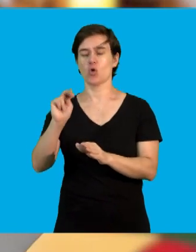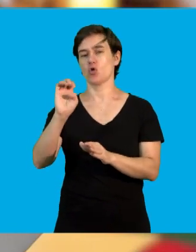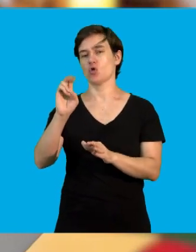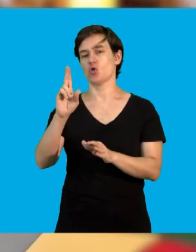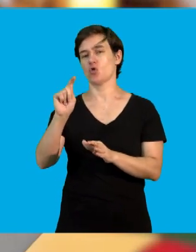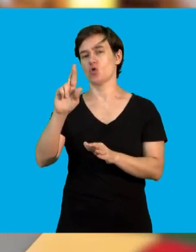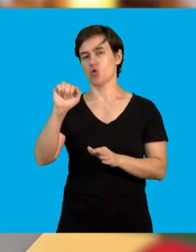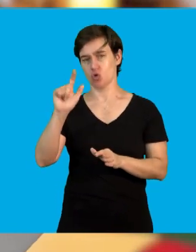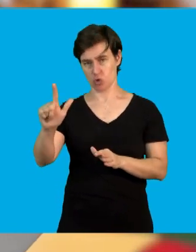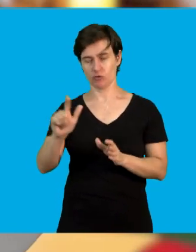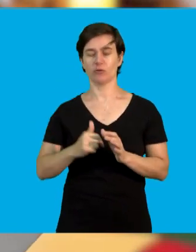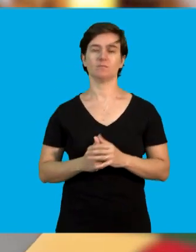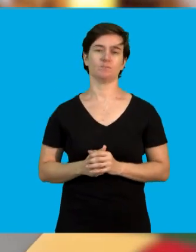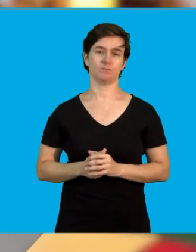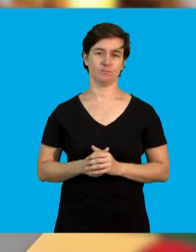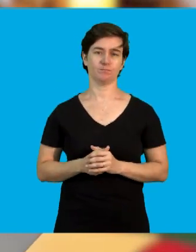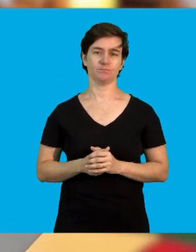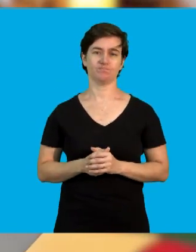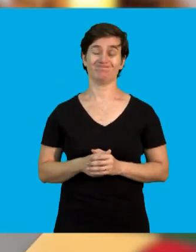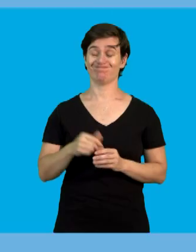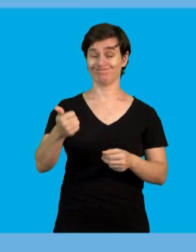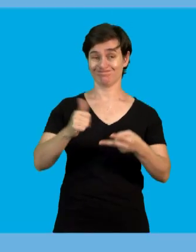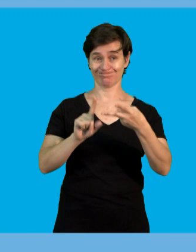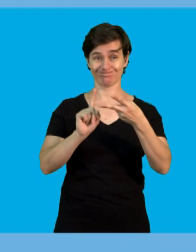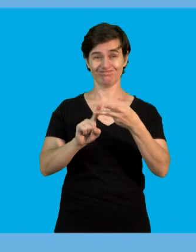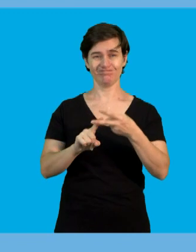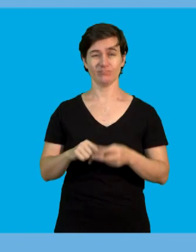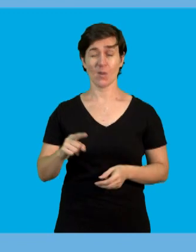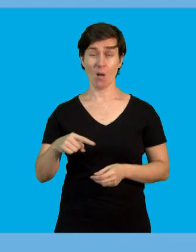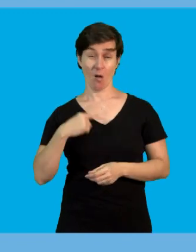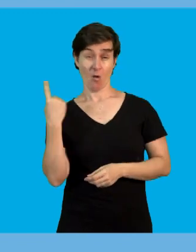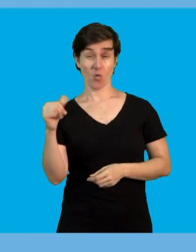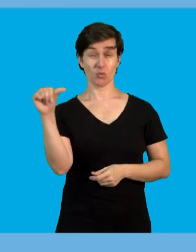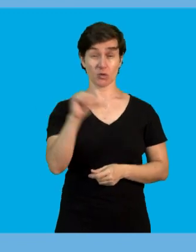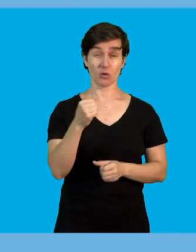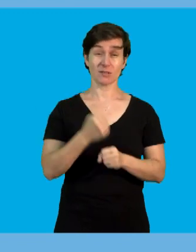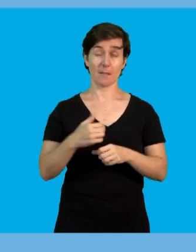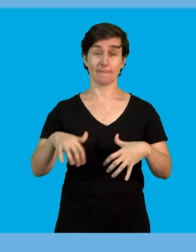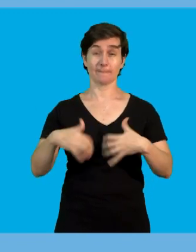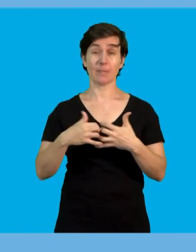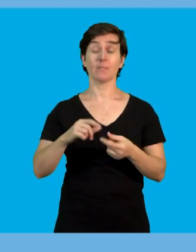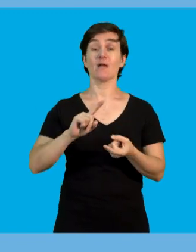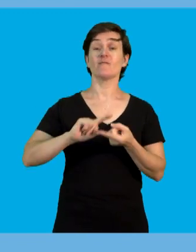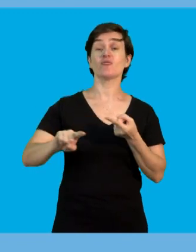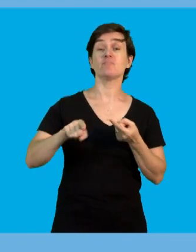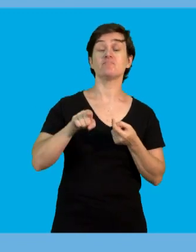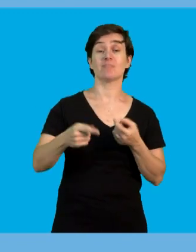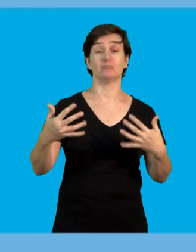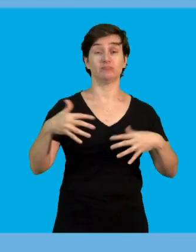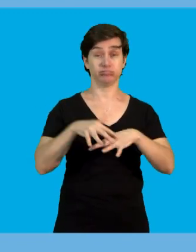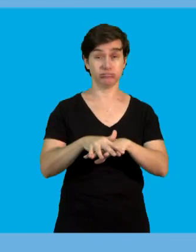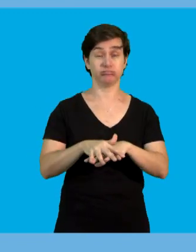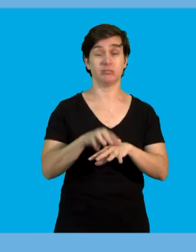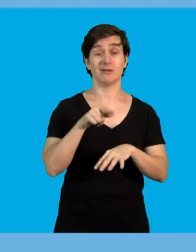at 7, then it's a neutral substance. Then number 2, all salts can be produced from the reaction between